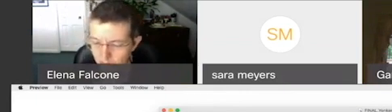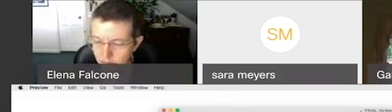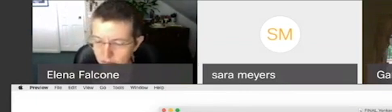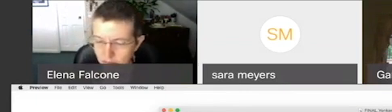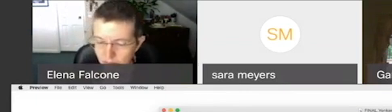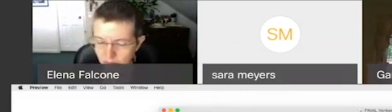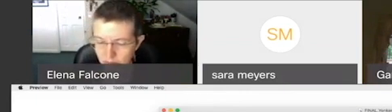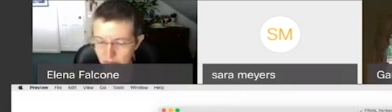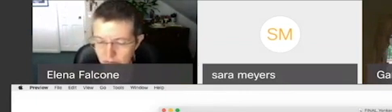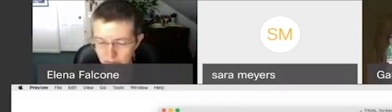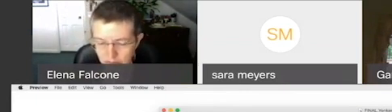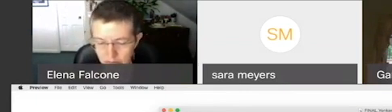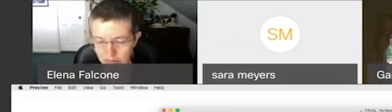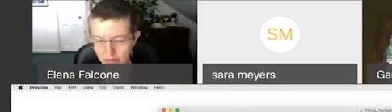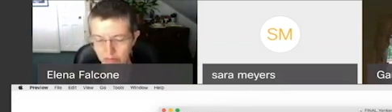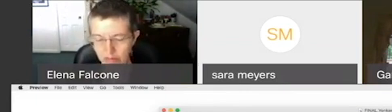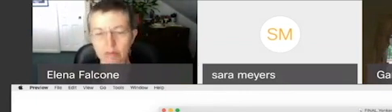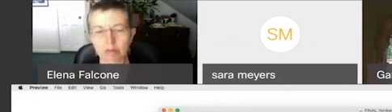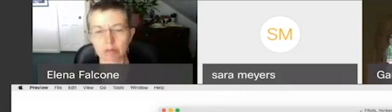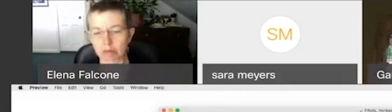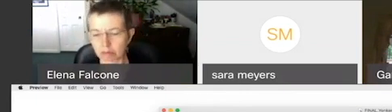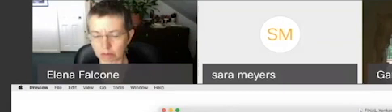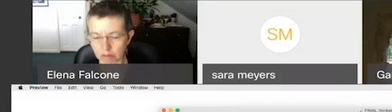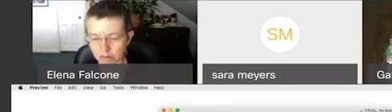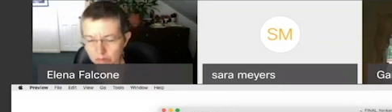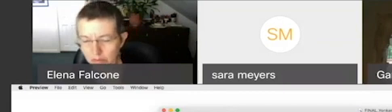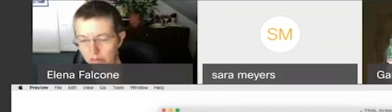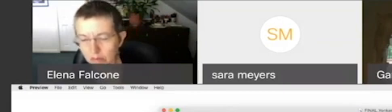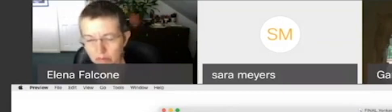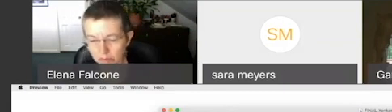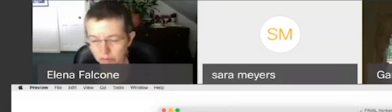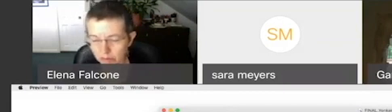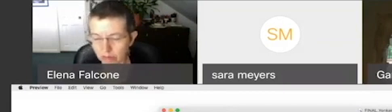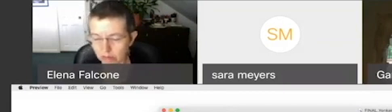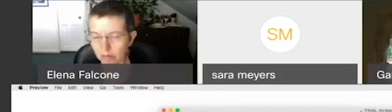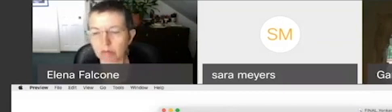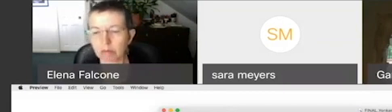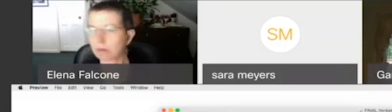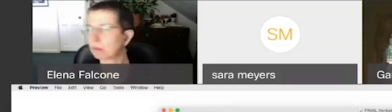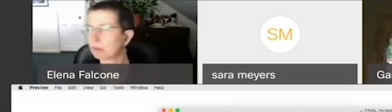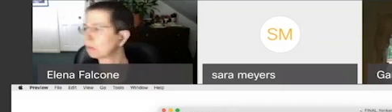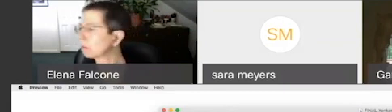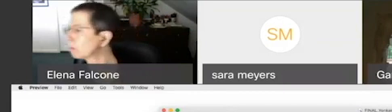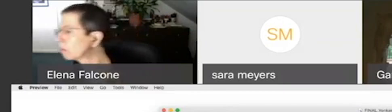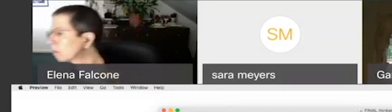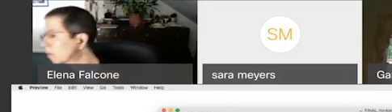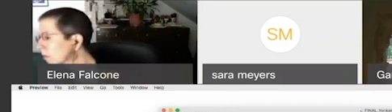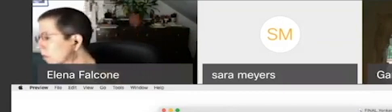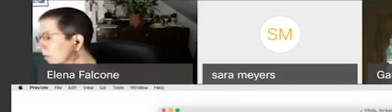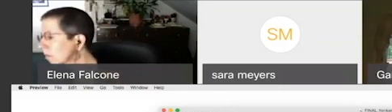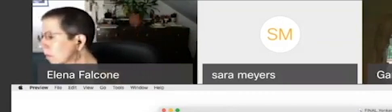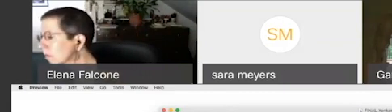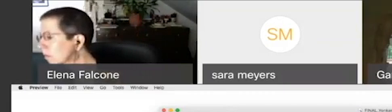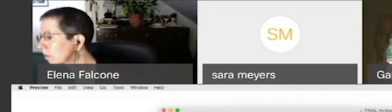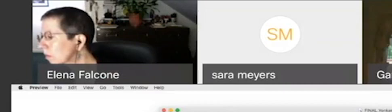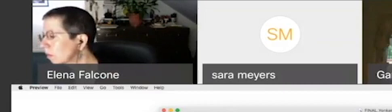like a questionnaire. It goes, you know, the check the boxes kind of thing, and it's done online. There's one now that